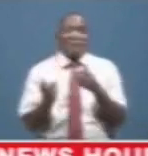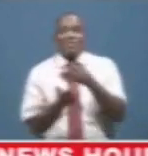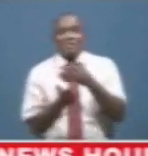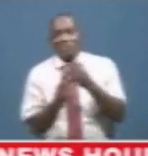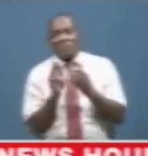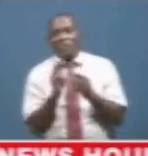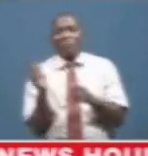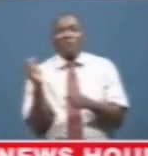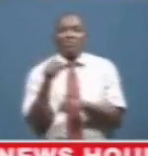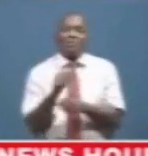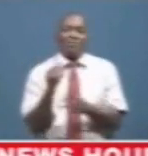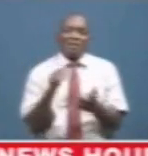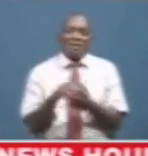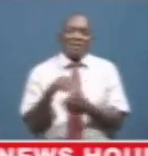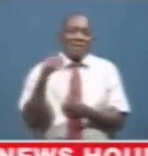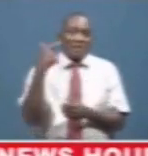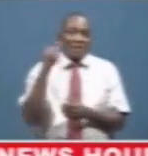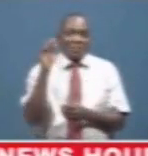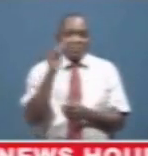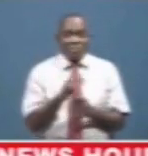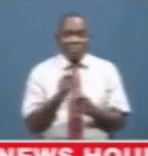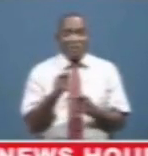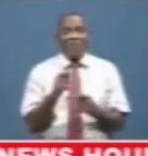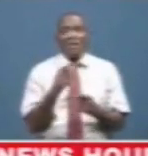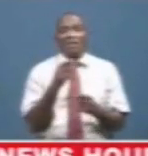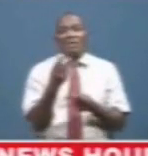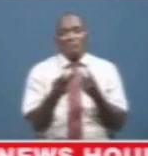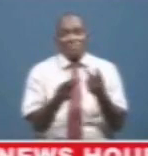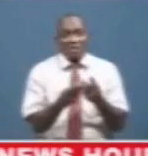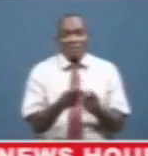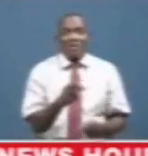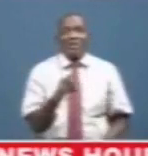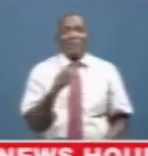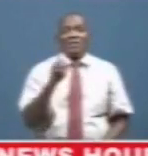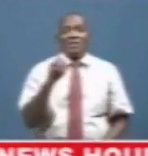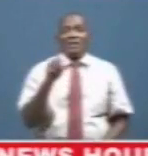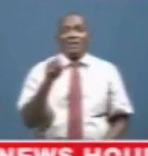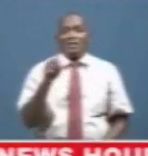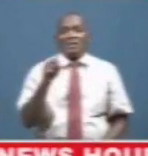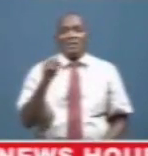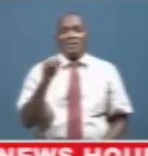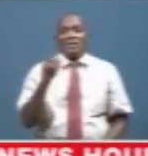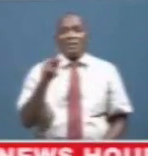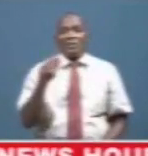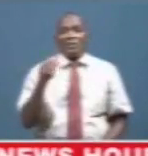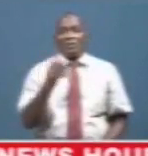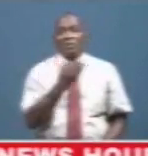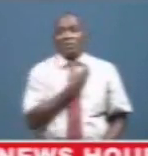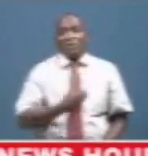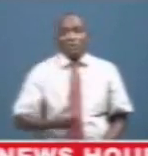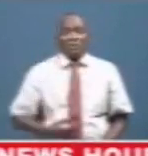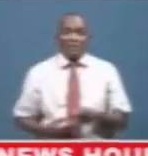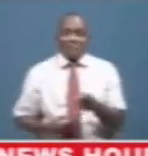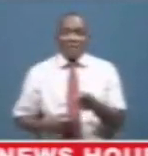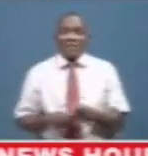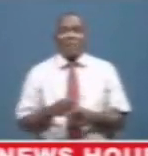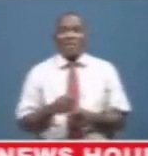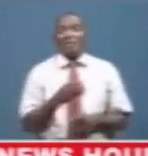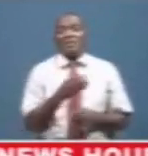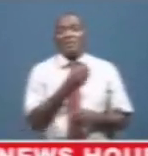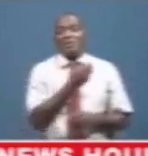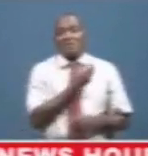against galamsey. When he called on the Mahini of Isikado traditional area, Nana Kobnankitia, the traditional